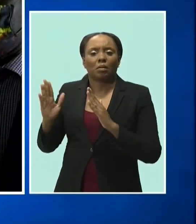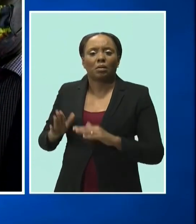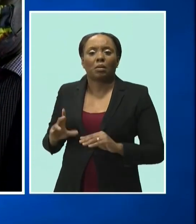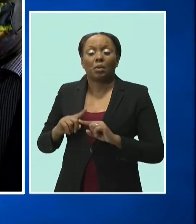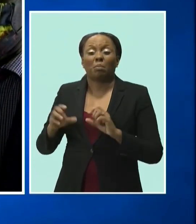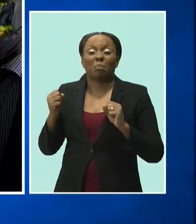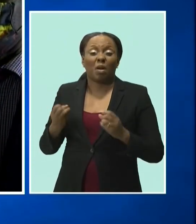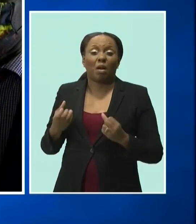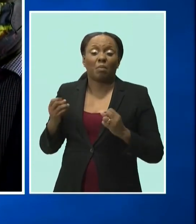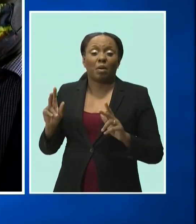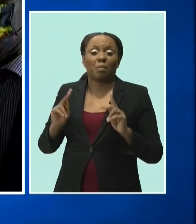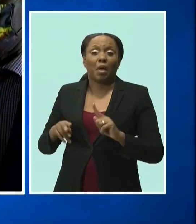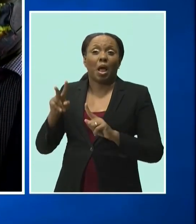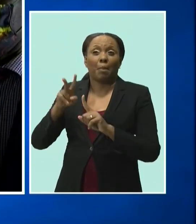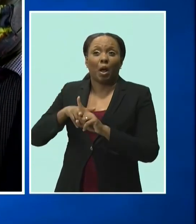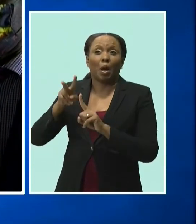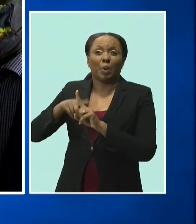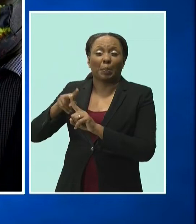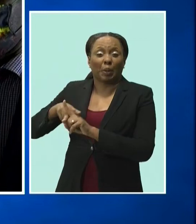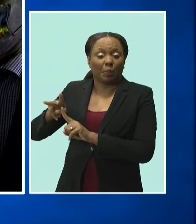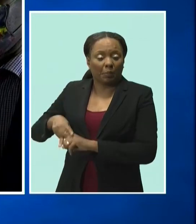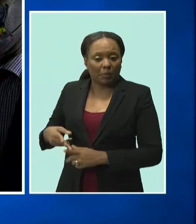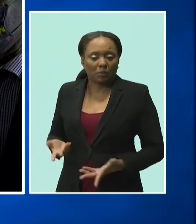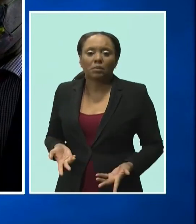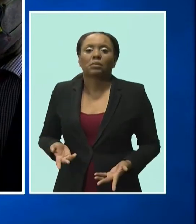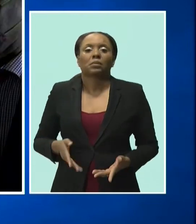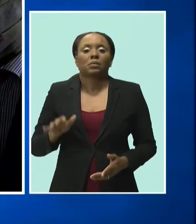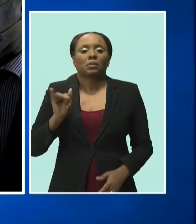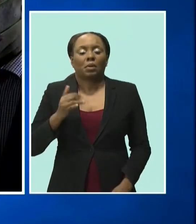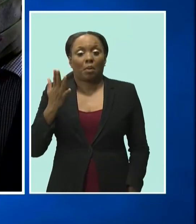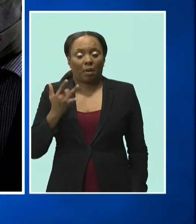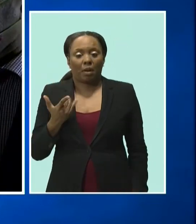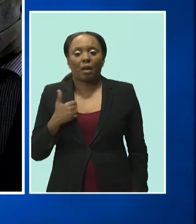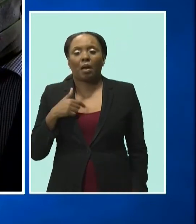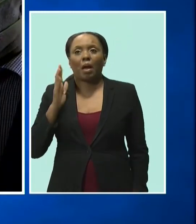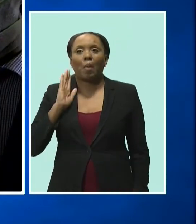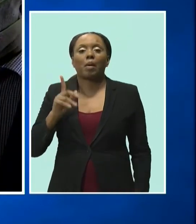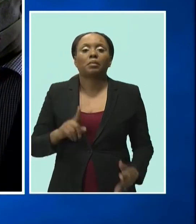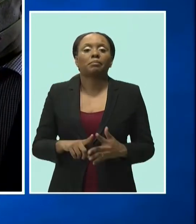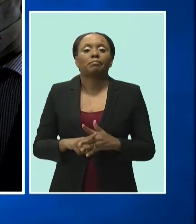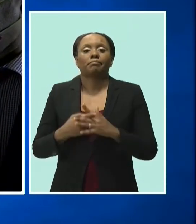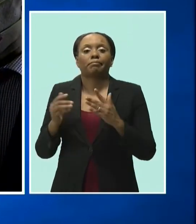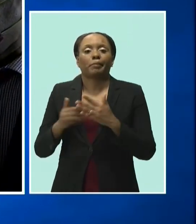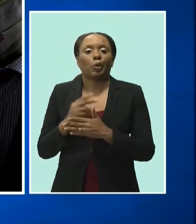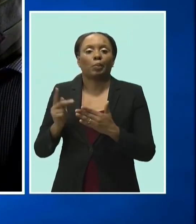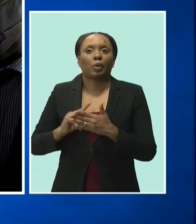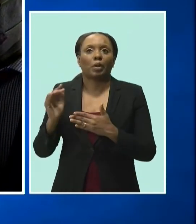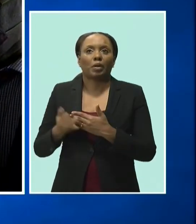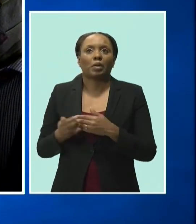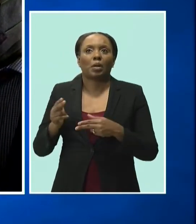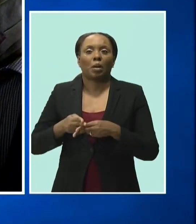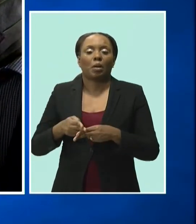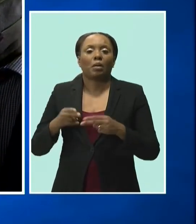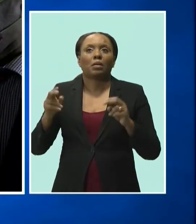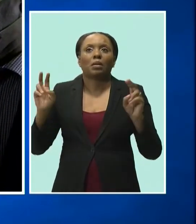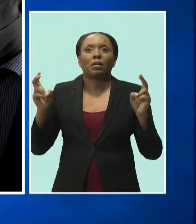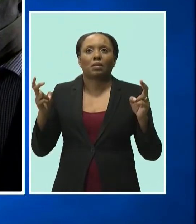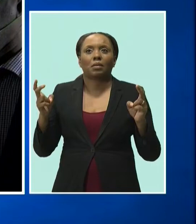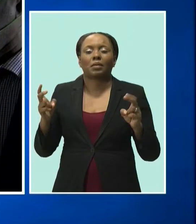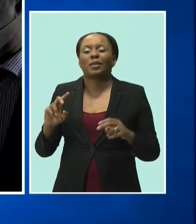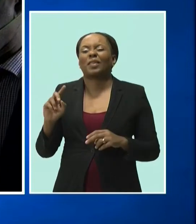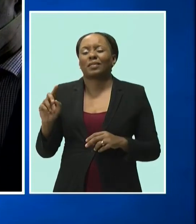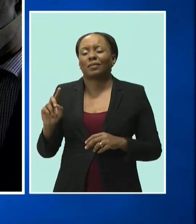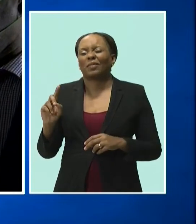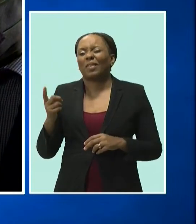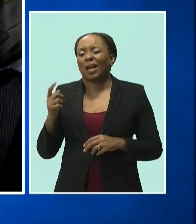of applications for Hope Direct. And this is why I will very shortly be launching a new project called Hope. I'm going to give the name for the